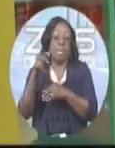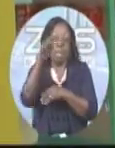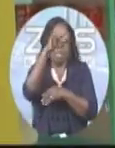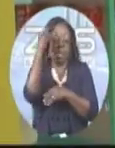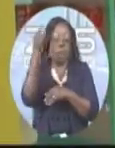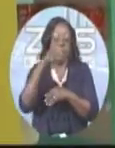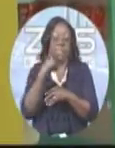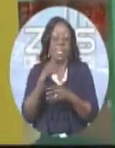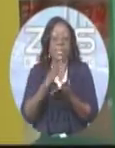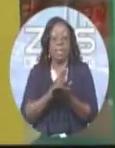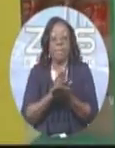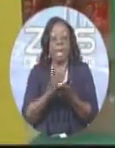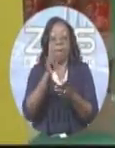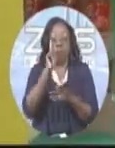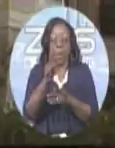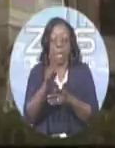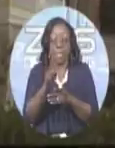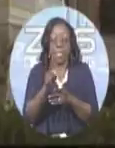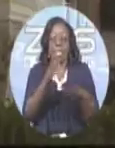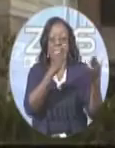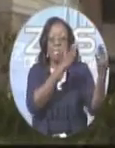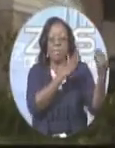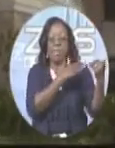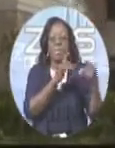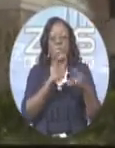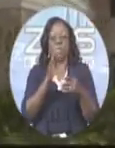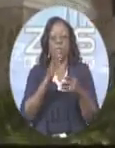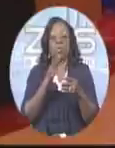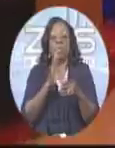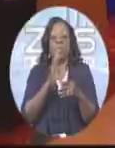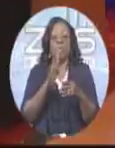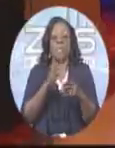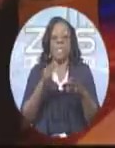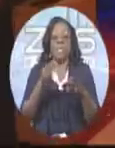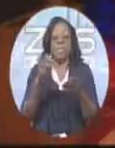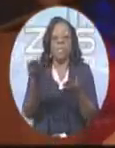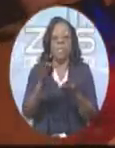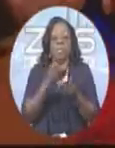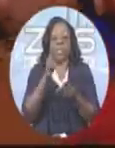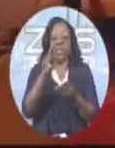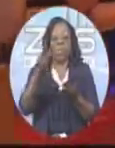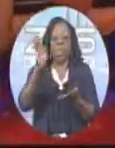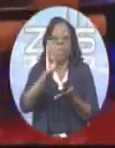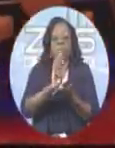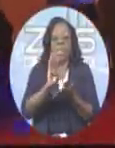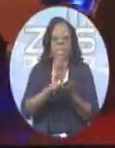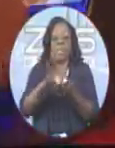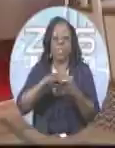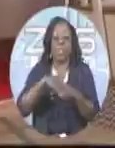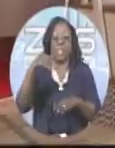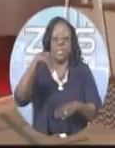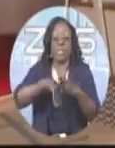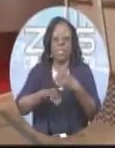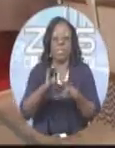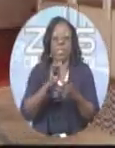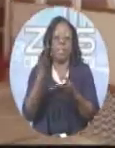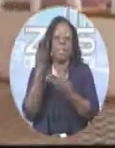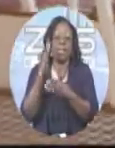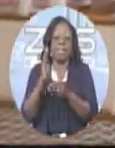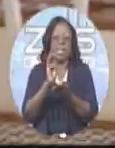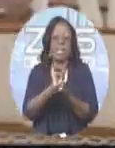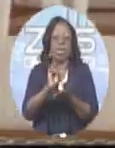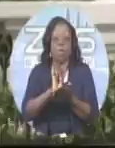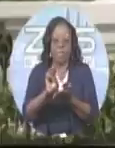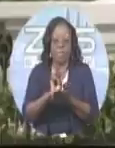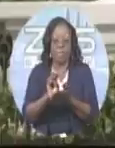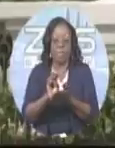noted that phase one of the project is expected to pump $2 billion annually into the Bahamian economy. Attorney General the